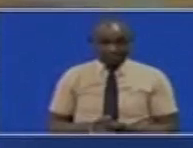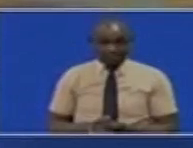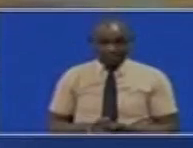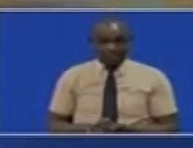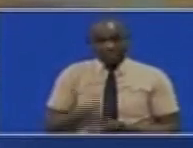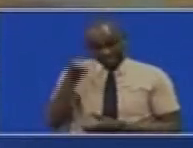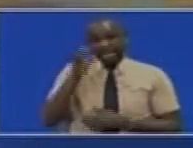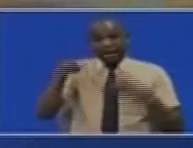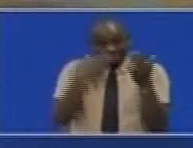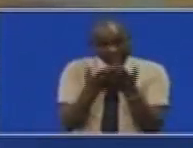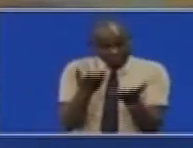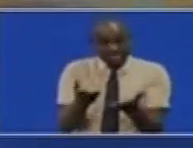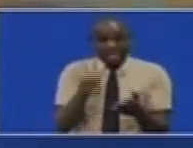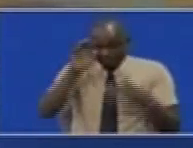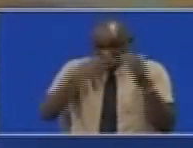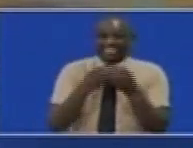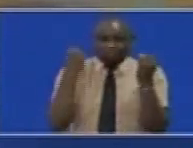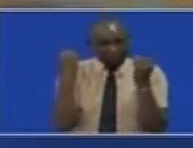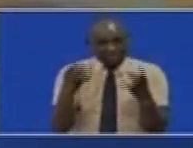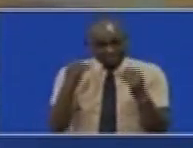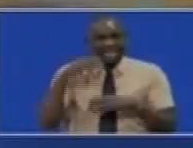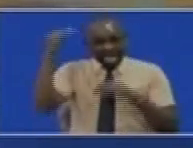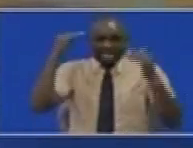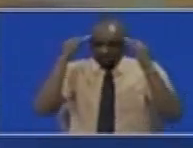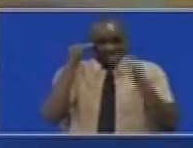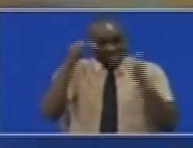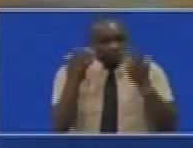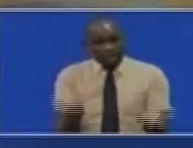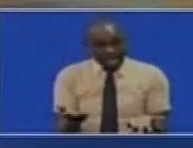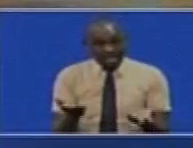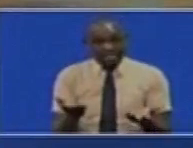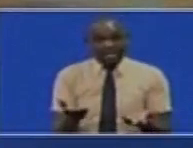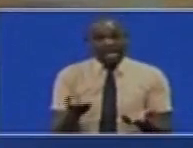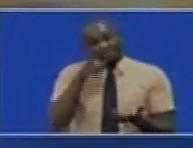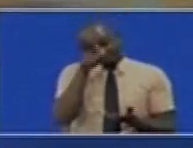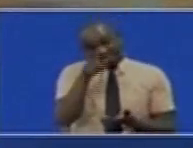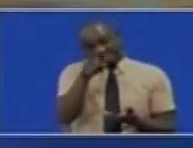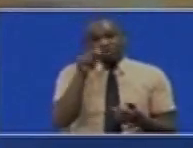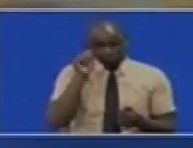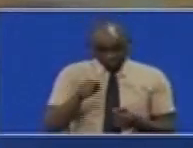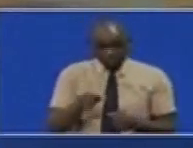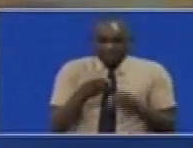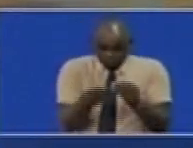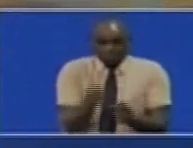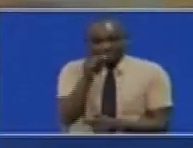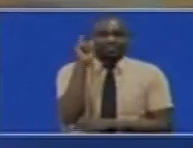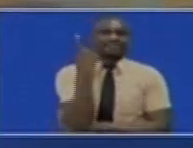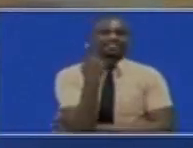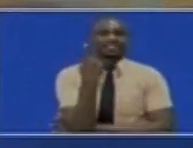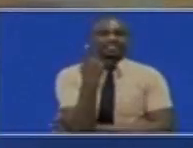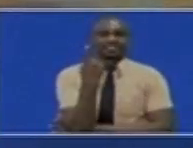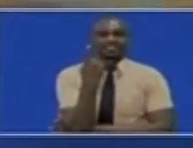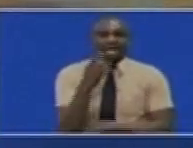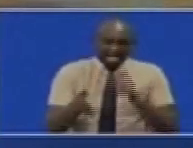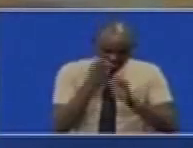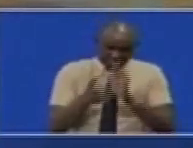the applications are the ones which are very many at the High Court level, and those are the ones which need to be dealt with